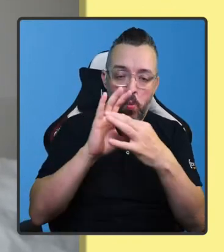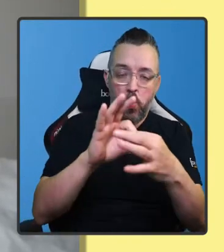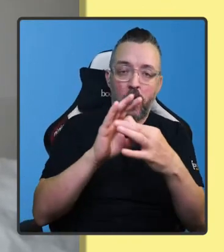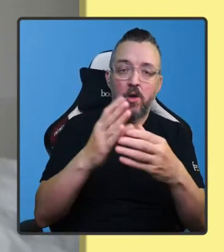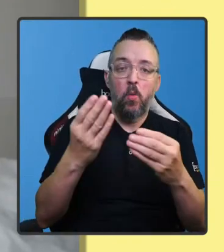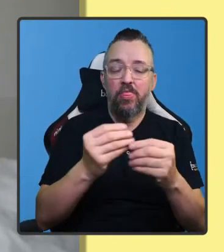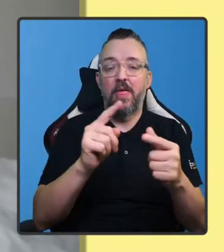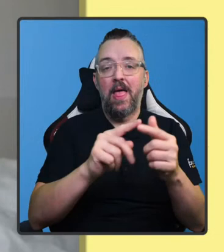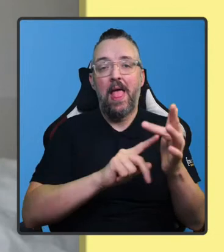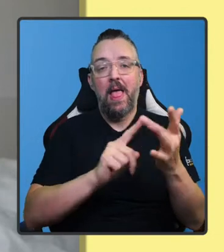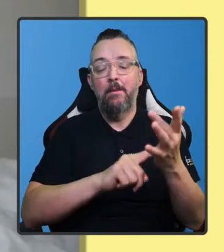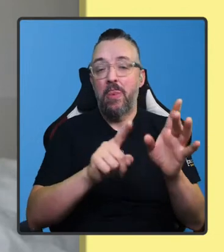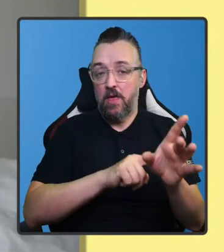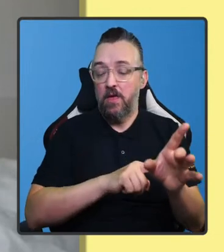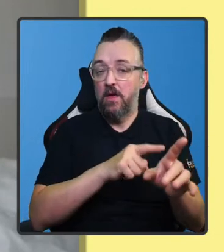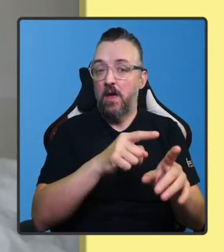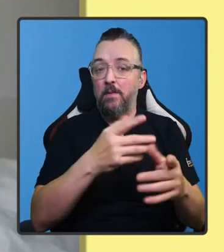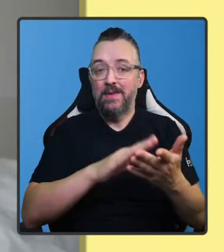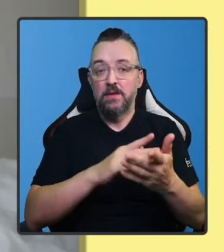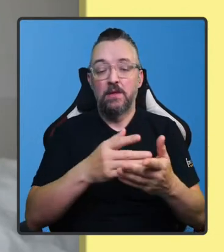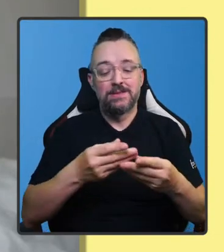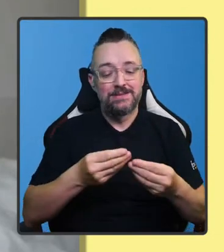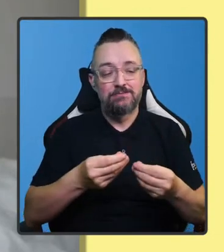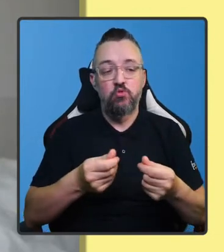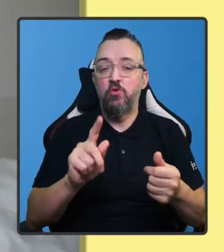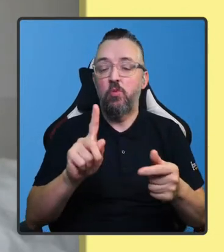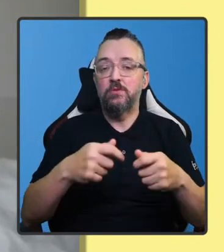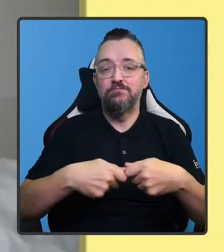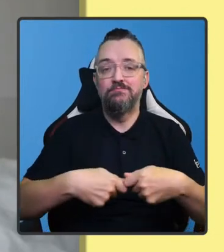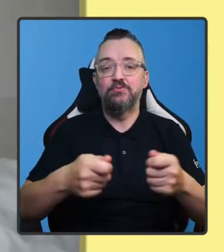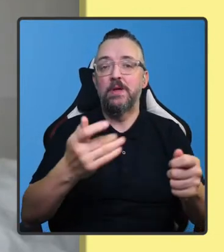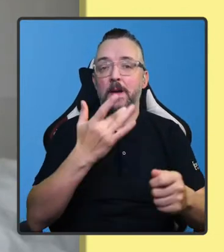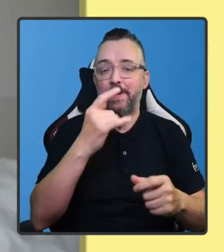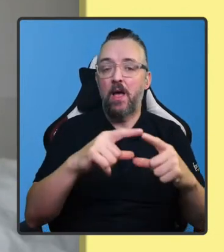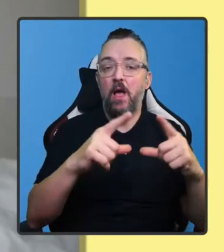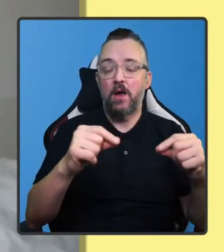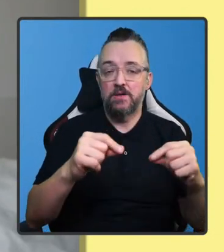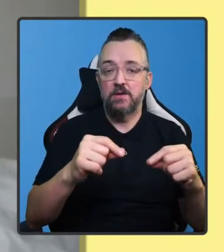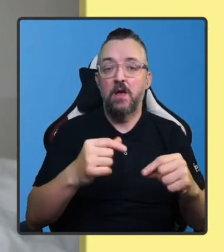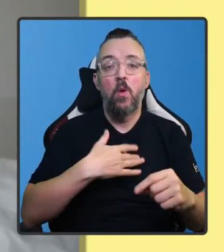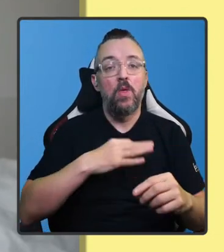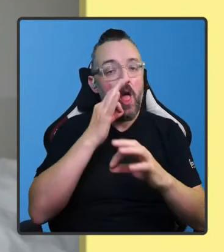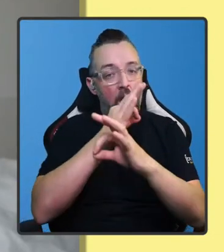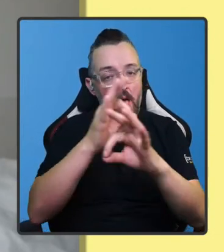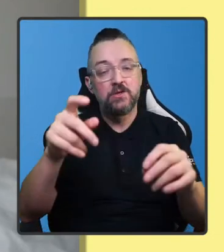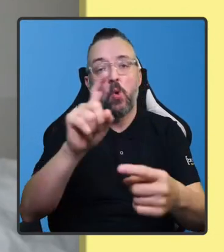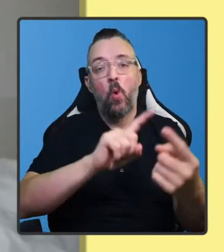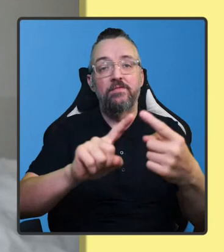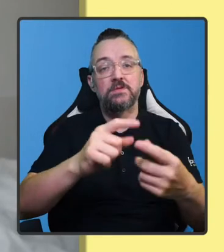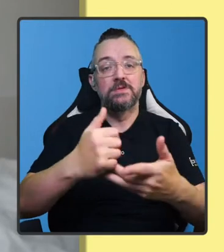a smooth national rollout of the pink card scheme. I call on you, conference, to support this resolution.